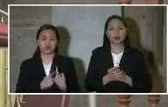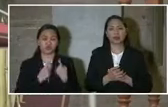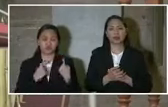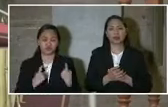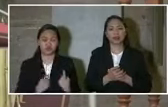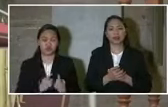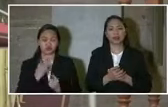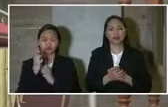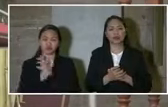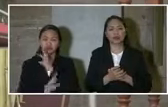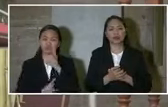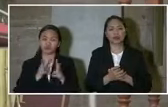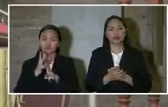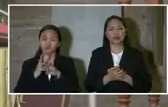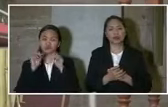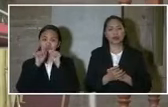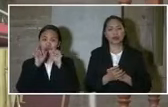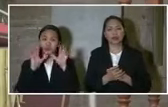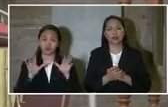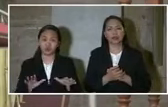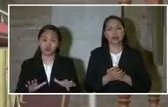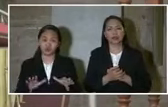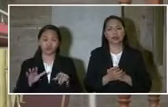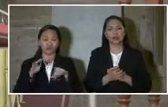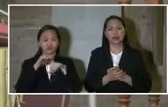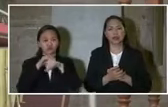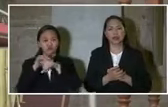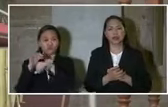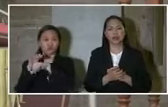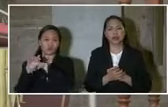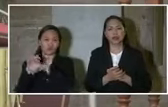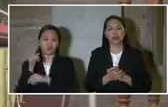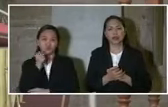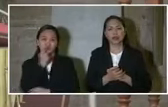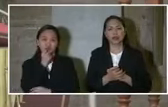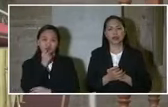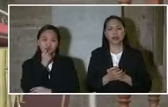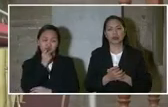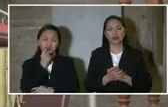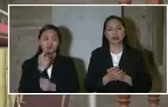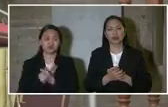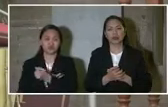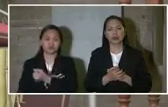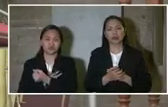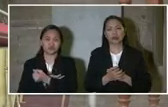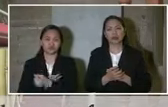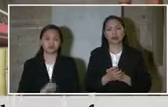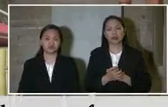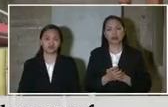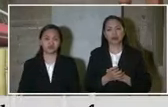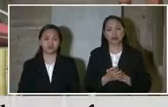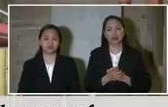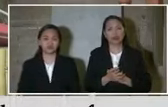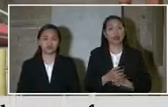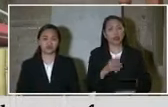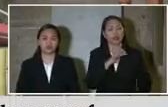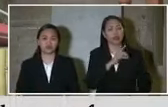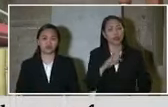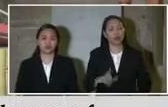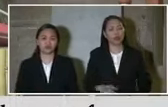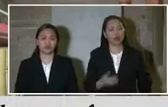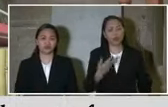the world. Blessed are those called to the supper of the Lamb. Lord,